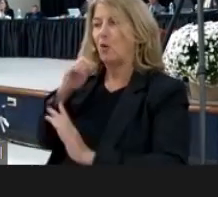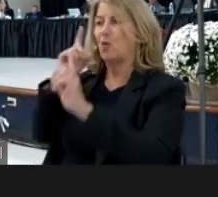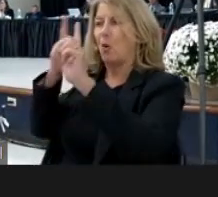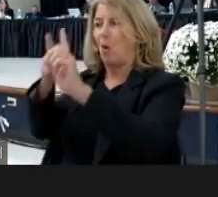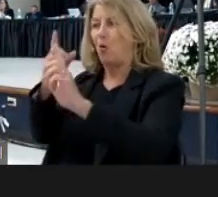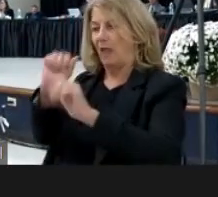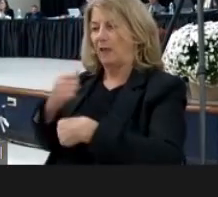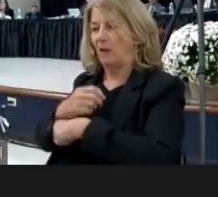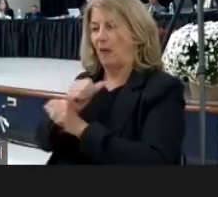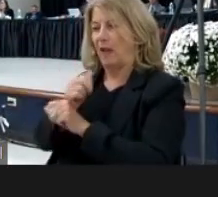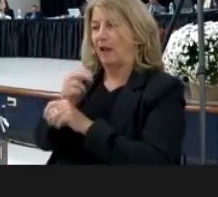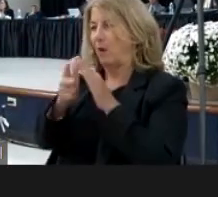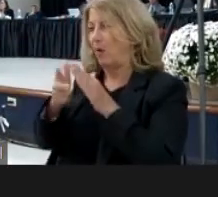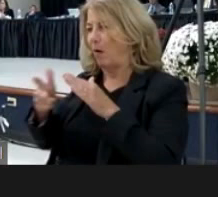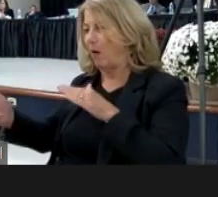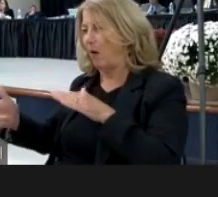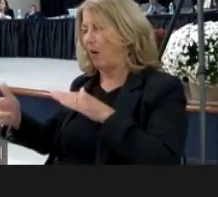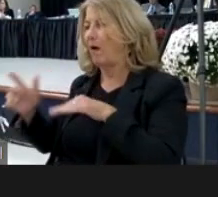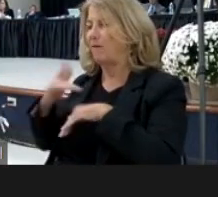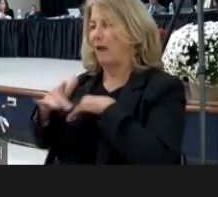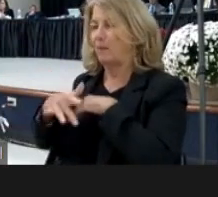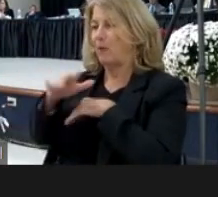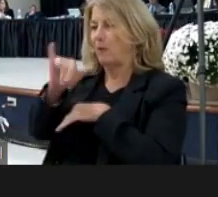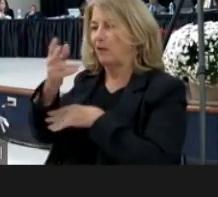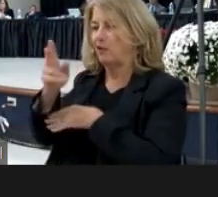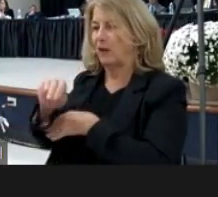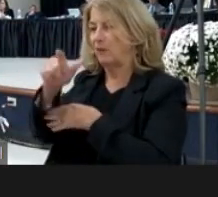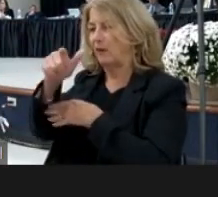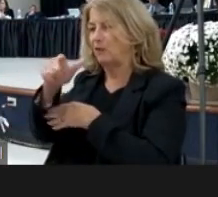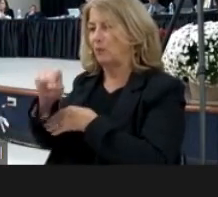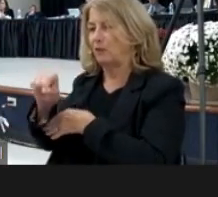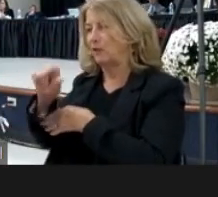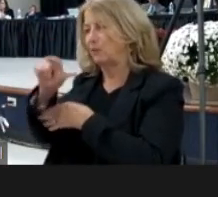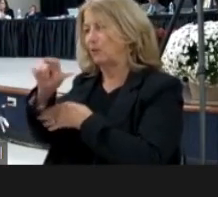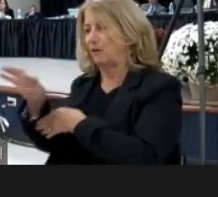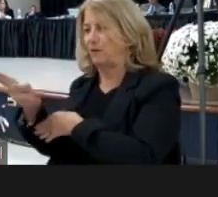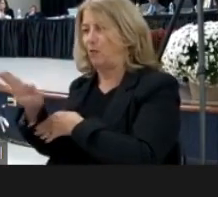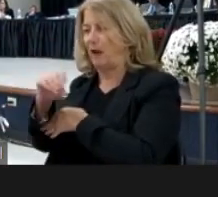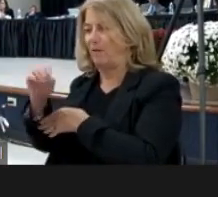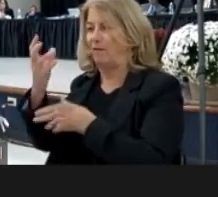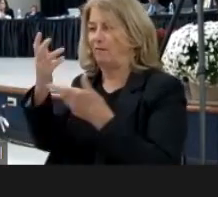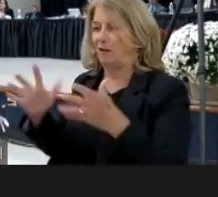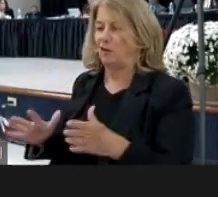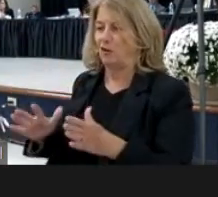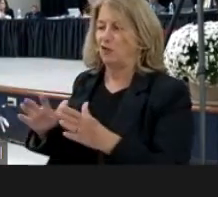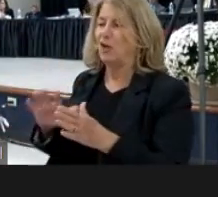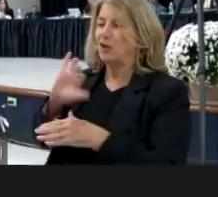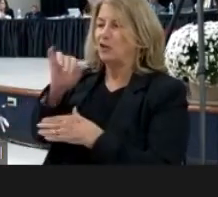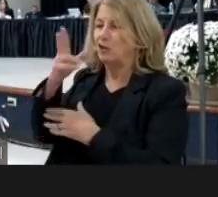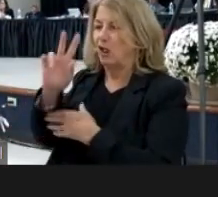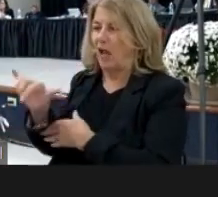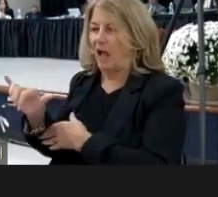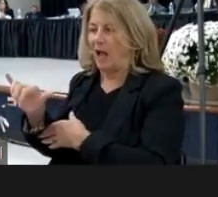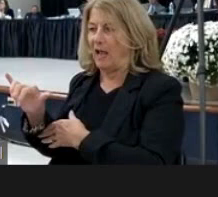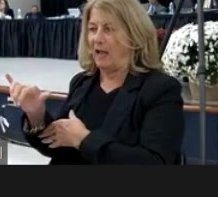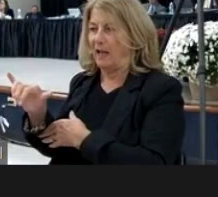available by January 24 with the facade finish out in July following the